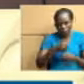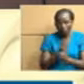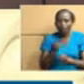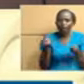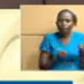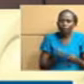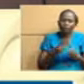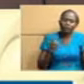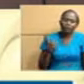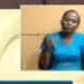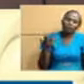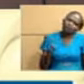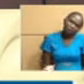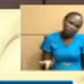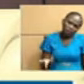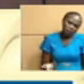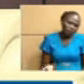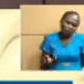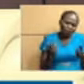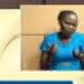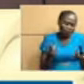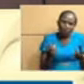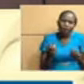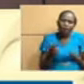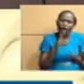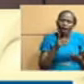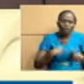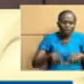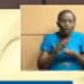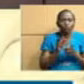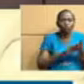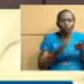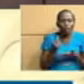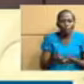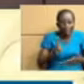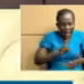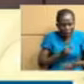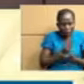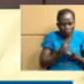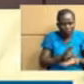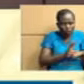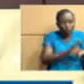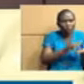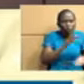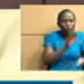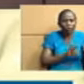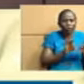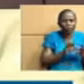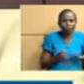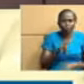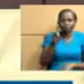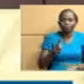we putting our money where we need to put it most? Let me ask